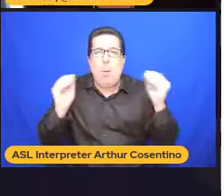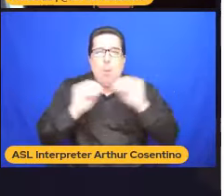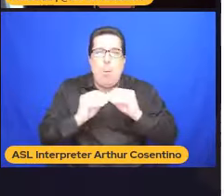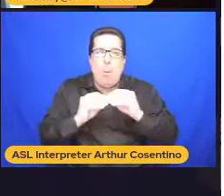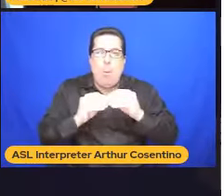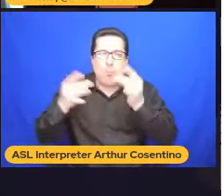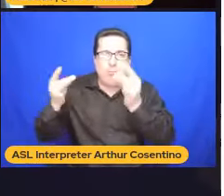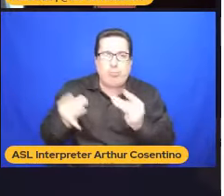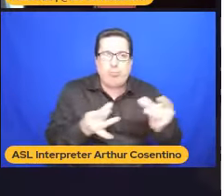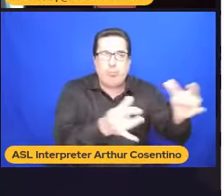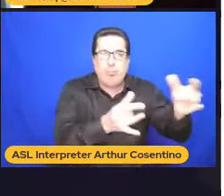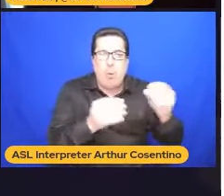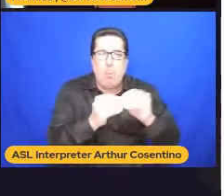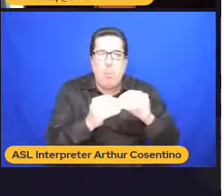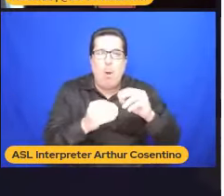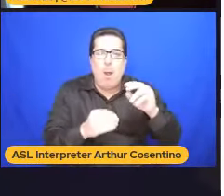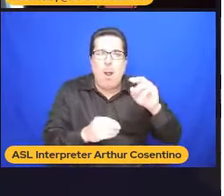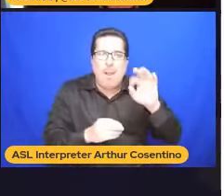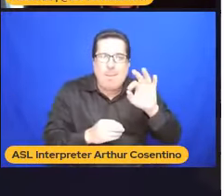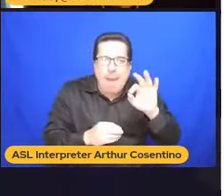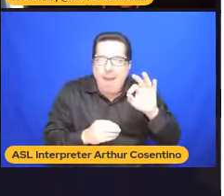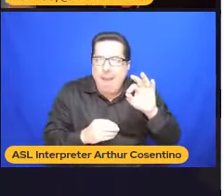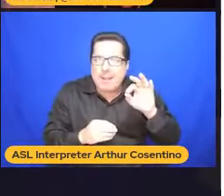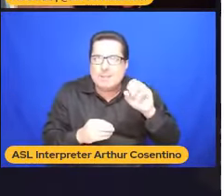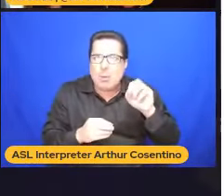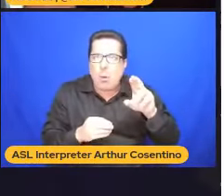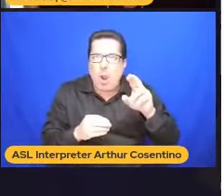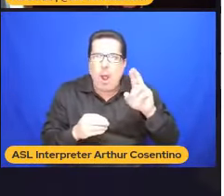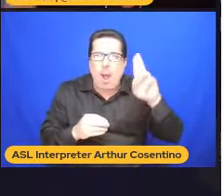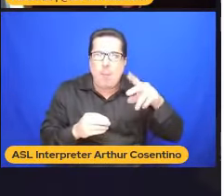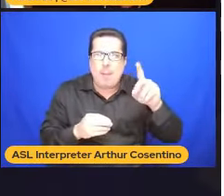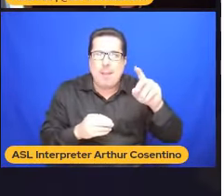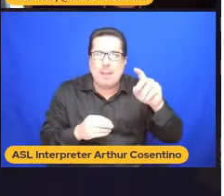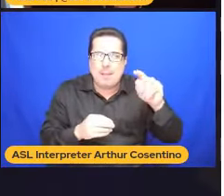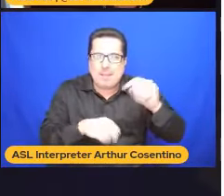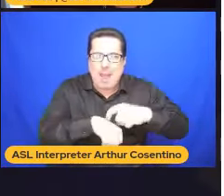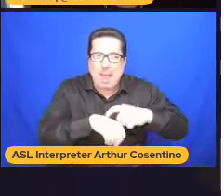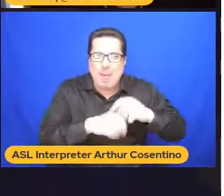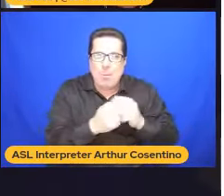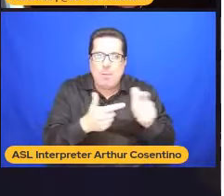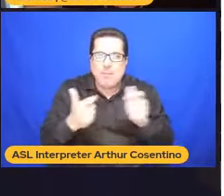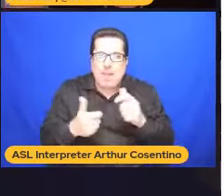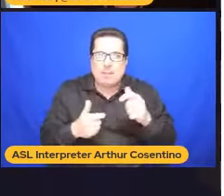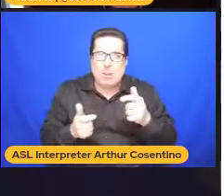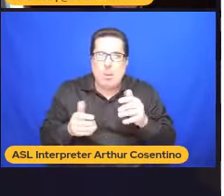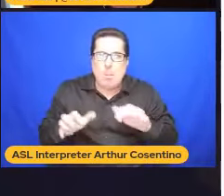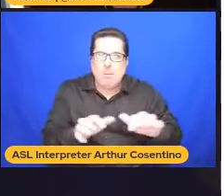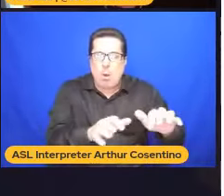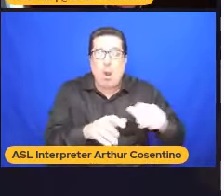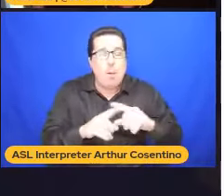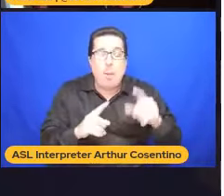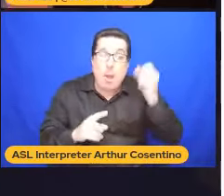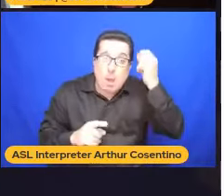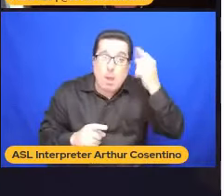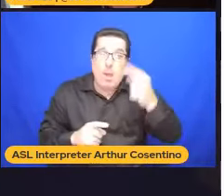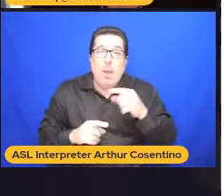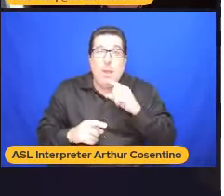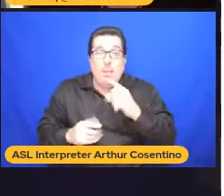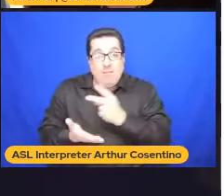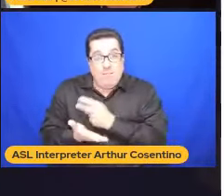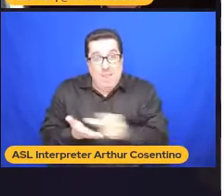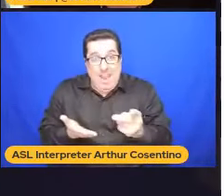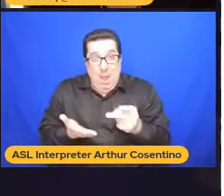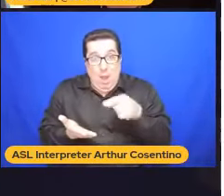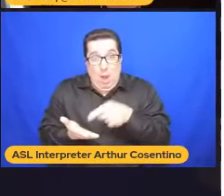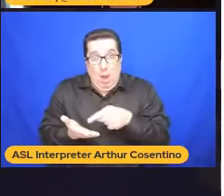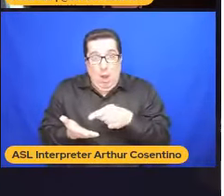uptime or that you deliver faster performance, but it does mean that every single failure will get resolved with a lot less stress if you have